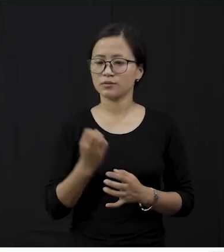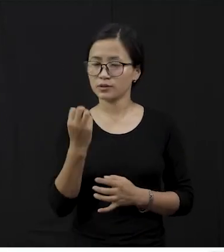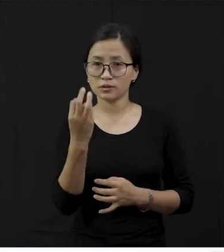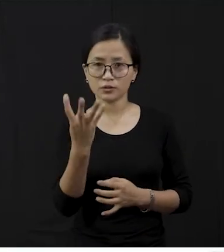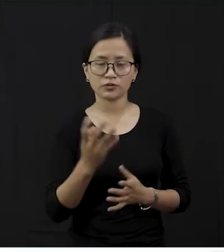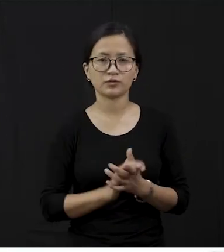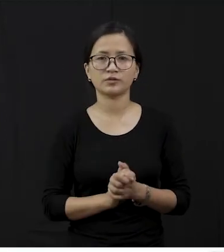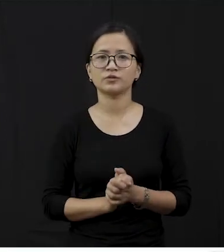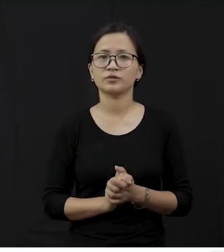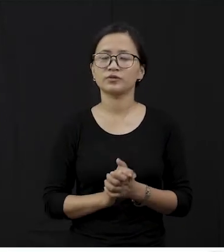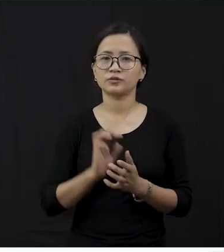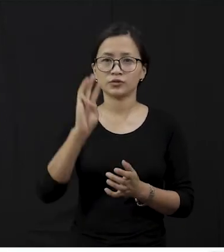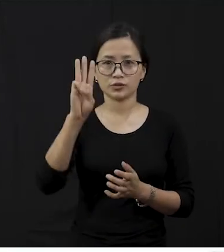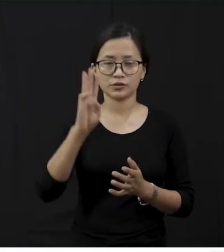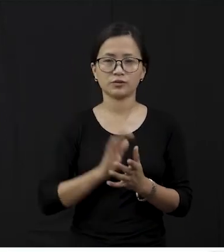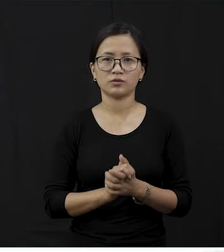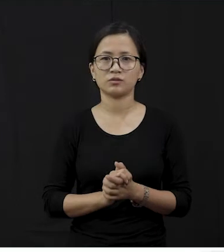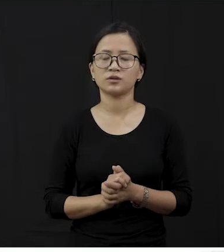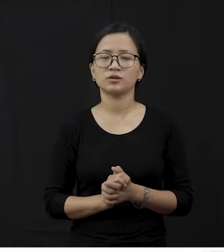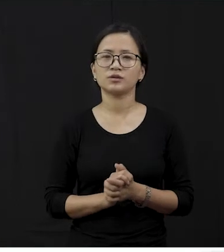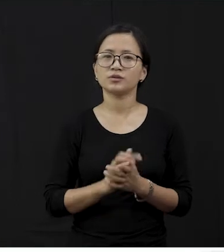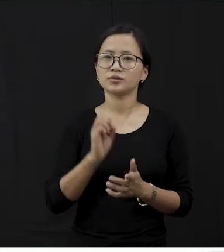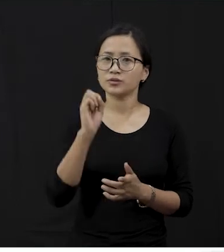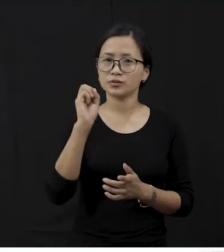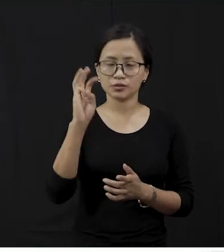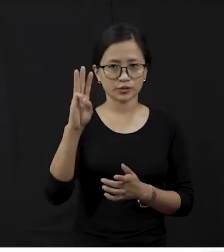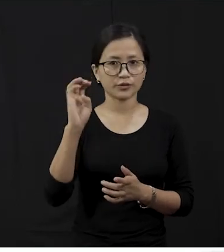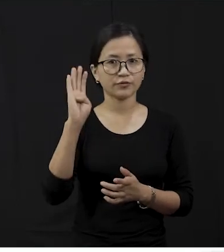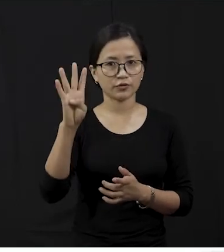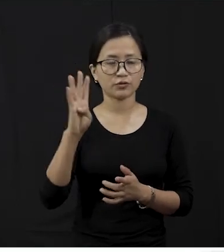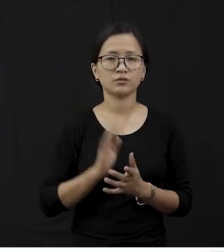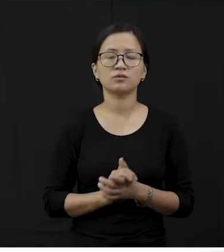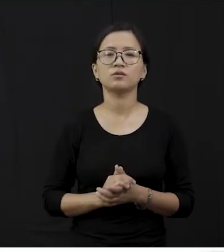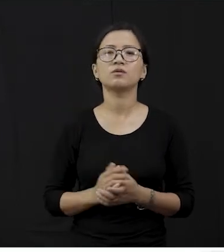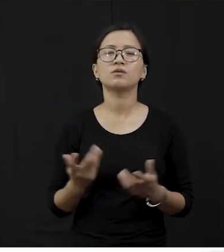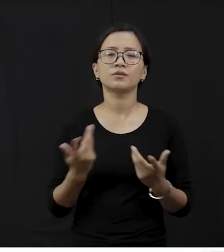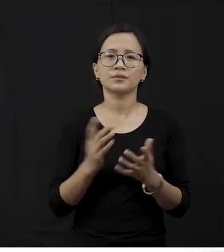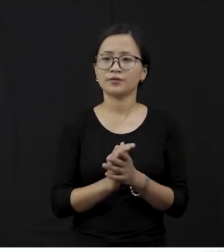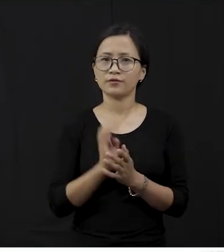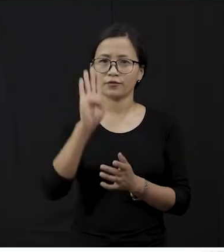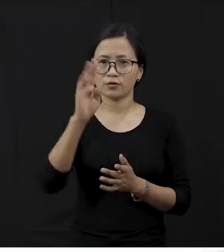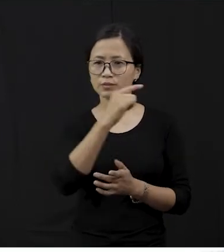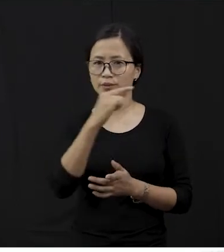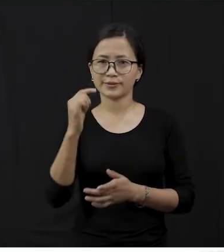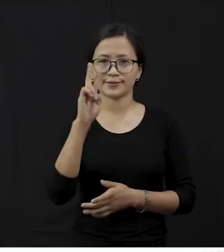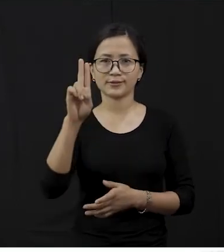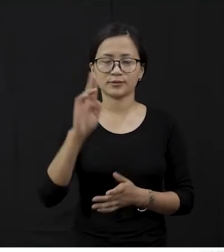from 3. 3, 4. Then, what's the answer? 4 minus 2